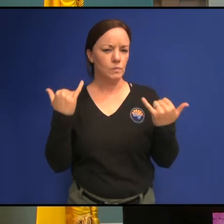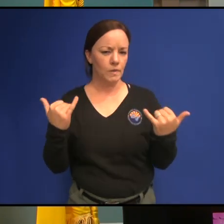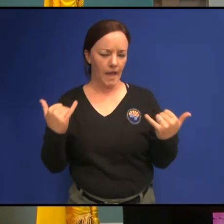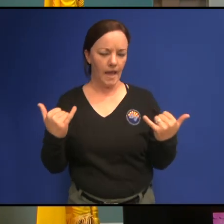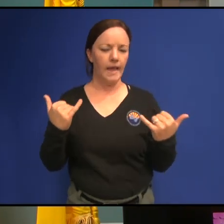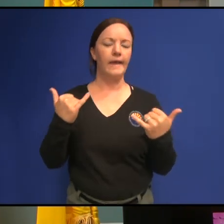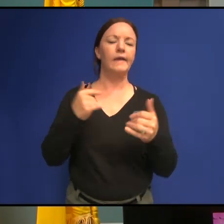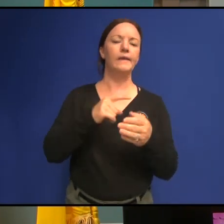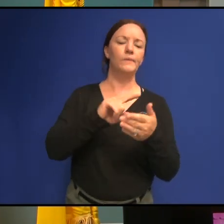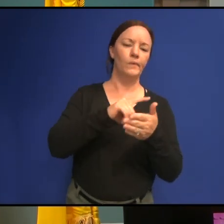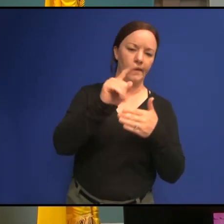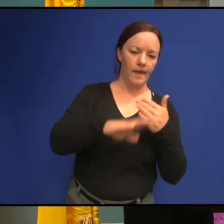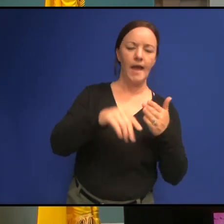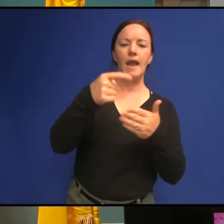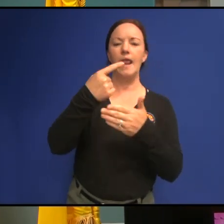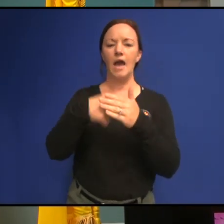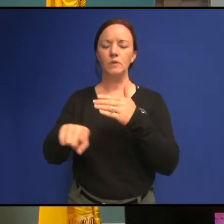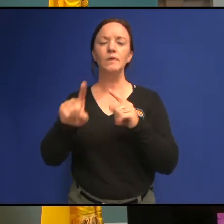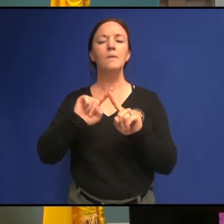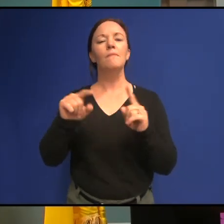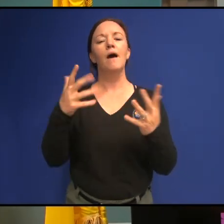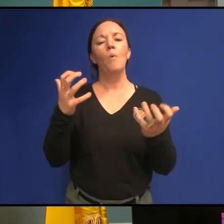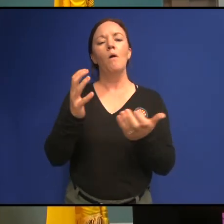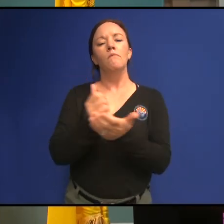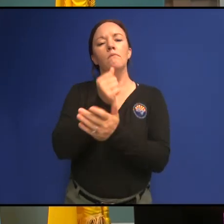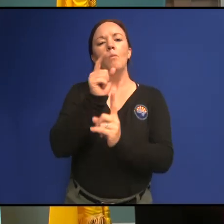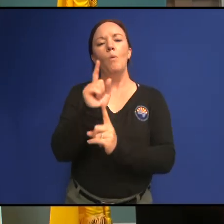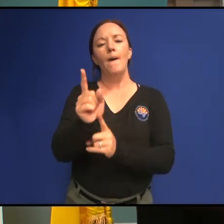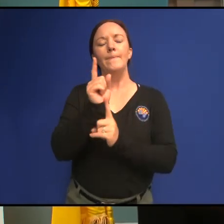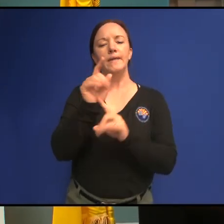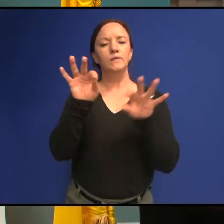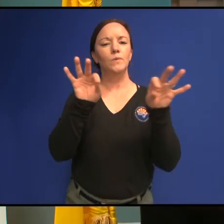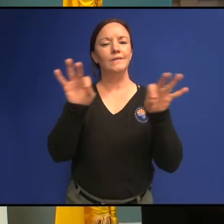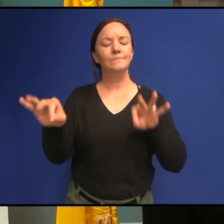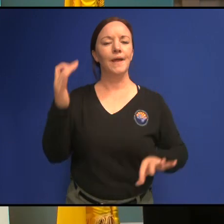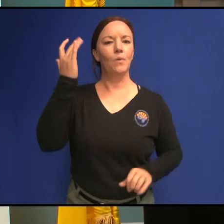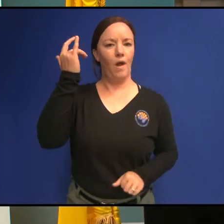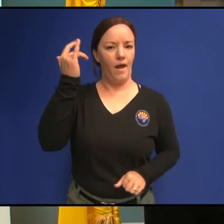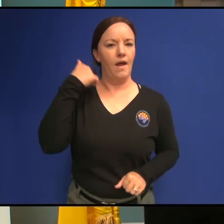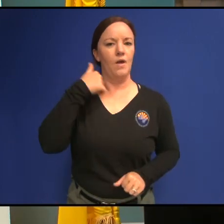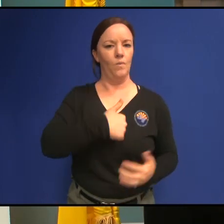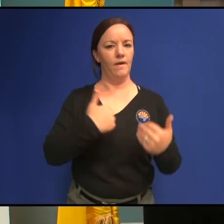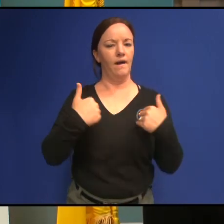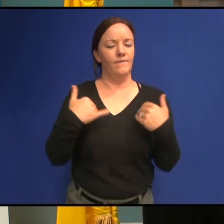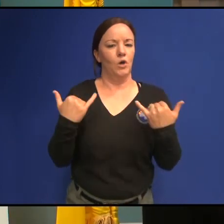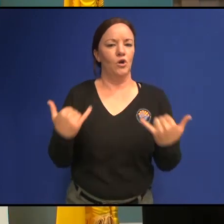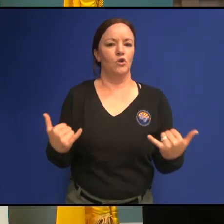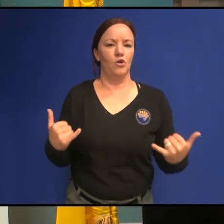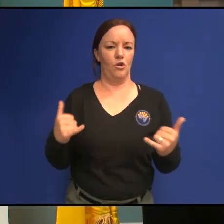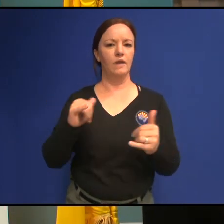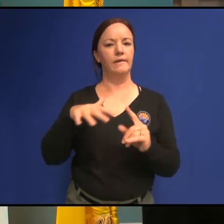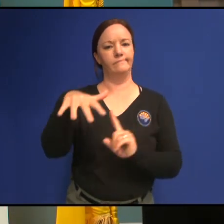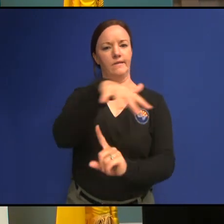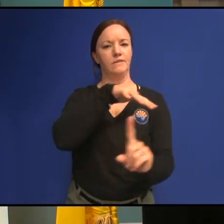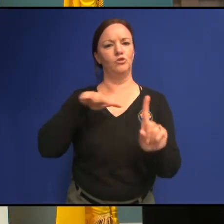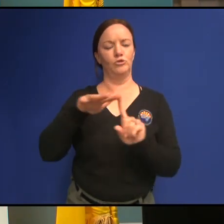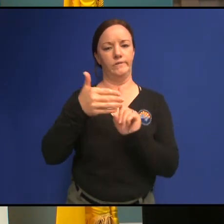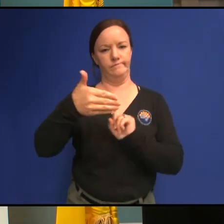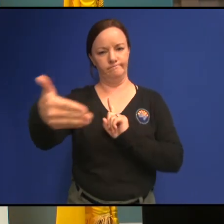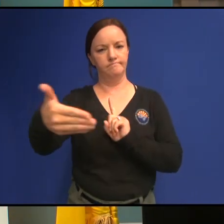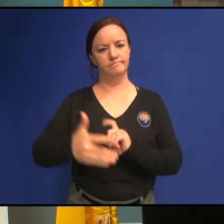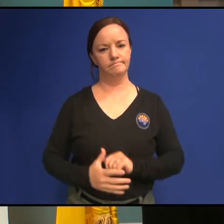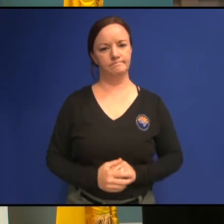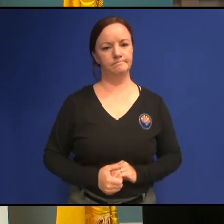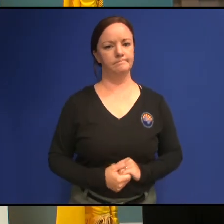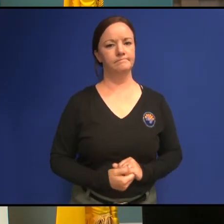week. I want to take just a minute to show you why we have the conditions we have going forward. So let's go.